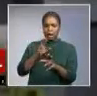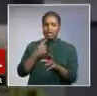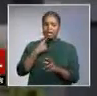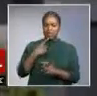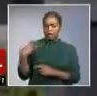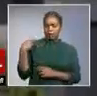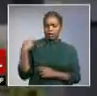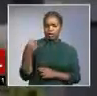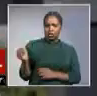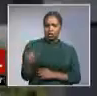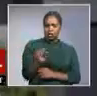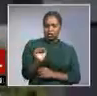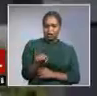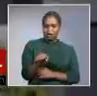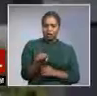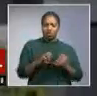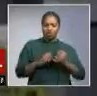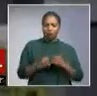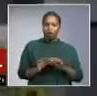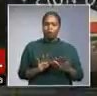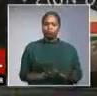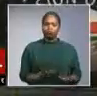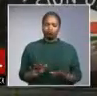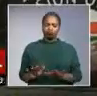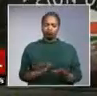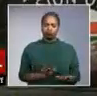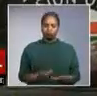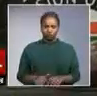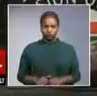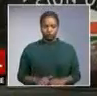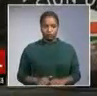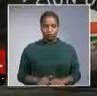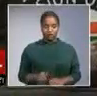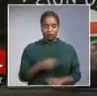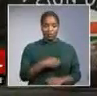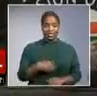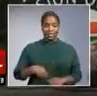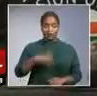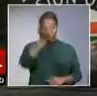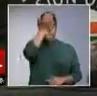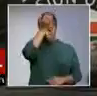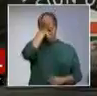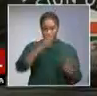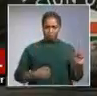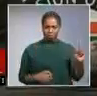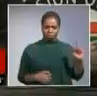minister position, he tried to calm her down. The president sought to